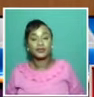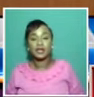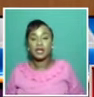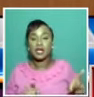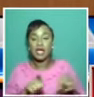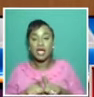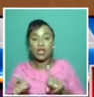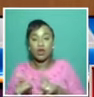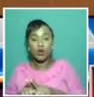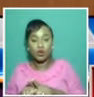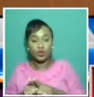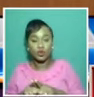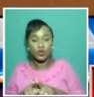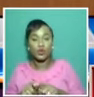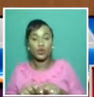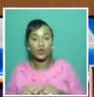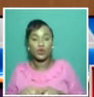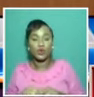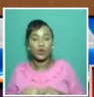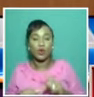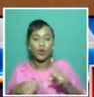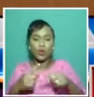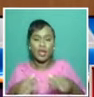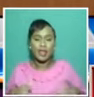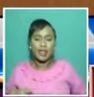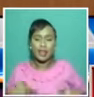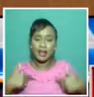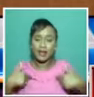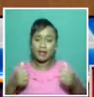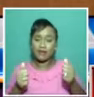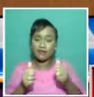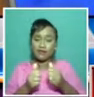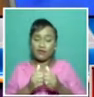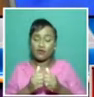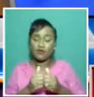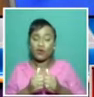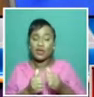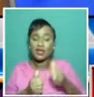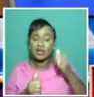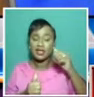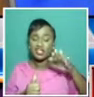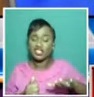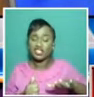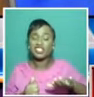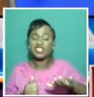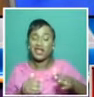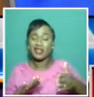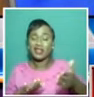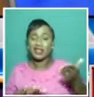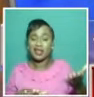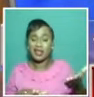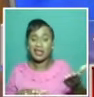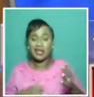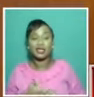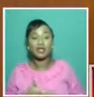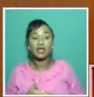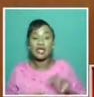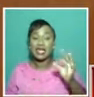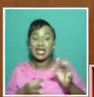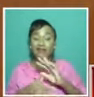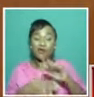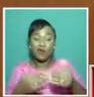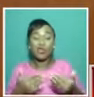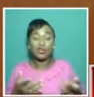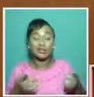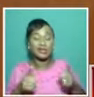and apparently lived with this child being there. Definitely, if those things are found to be factual, you can imagine